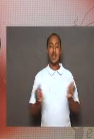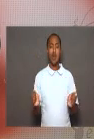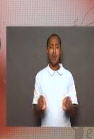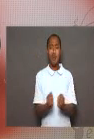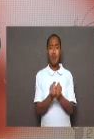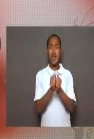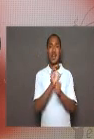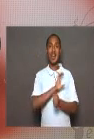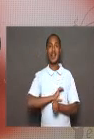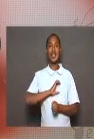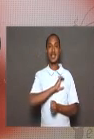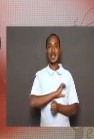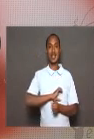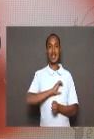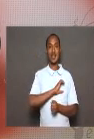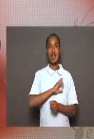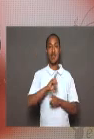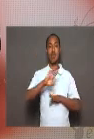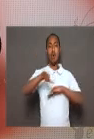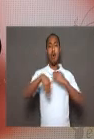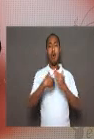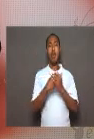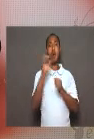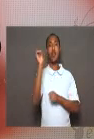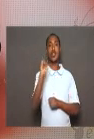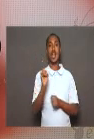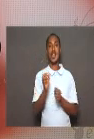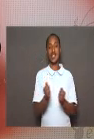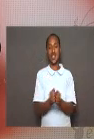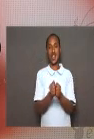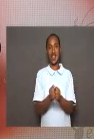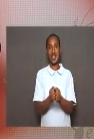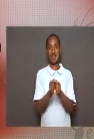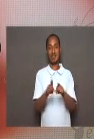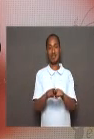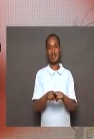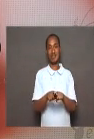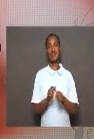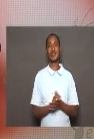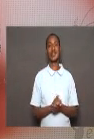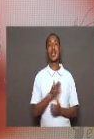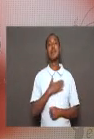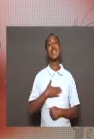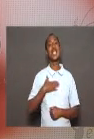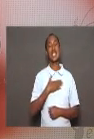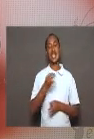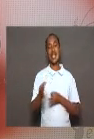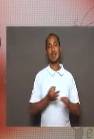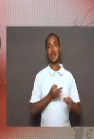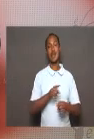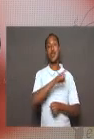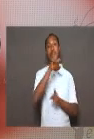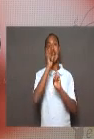amphoteric oxides. What common characteristic do all these